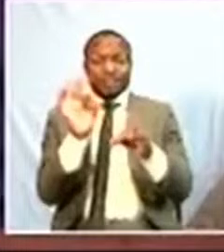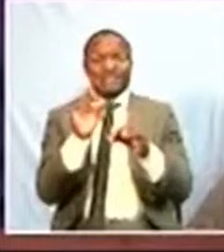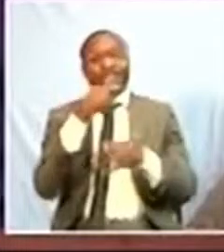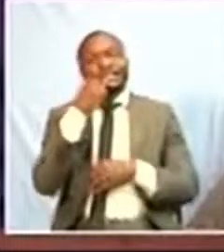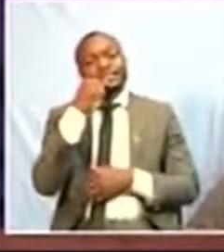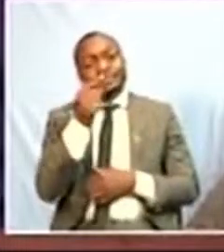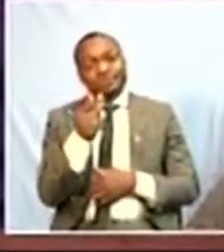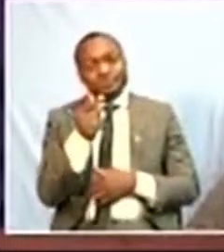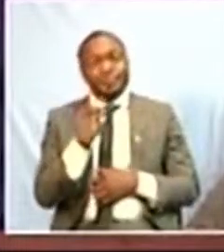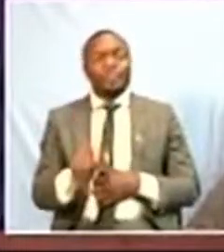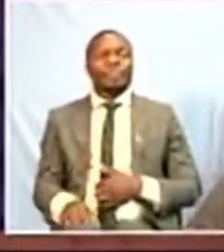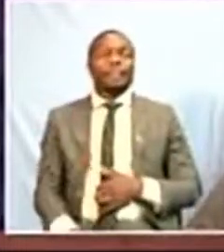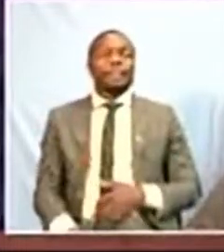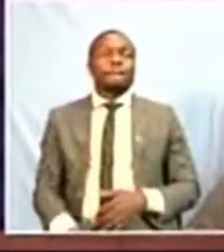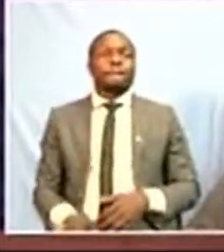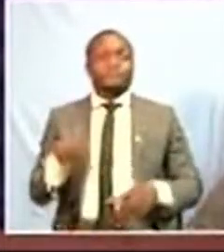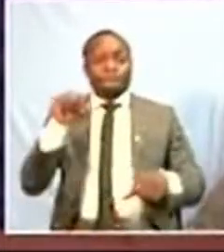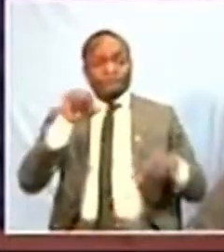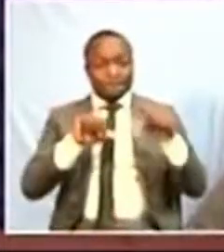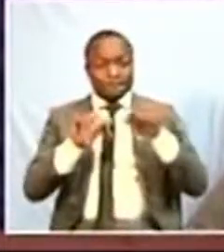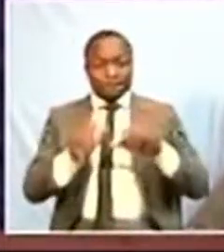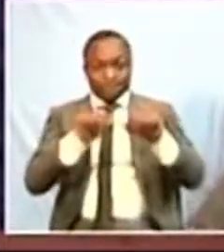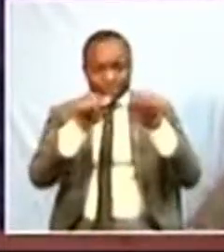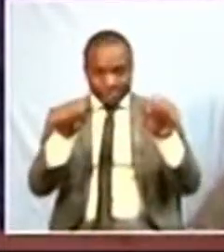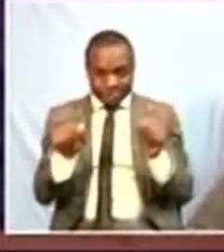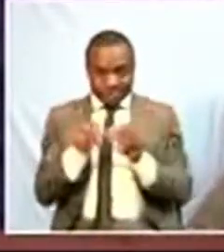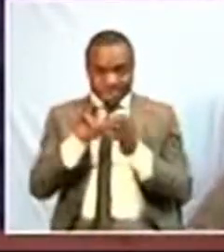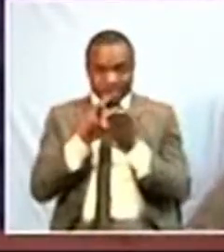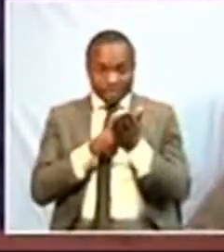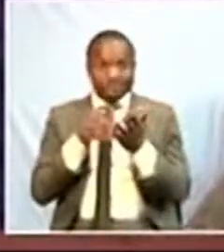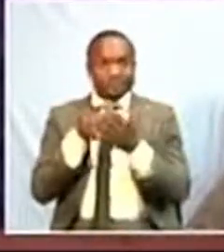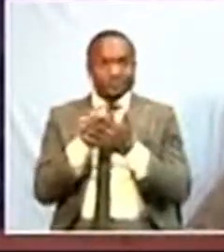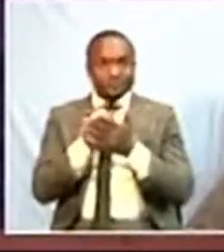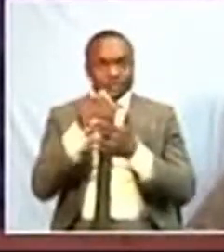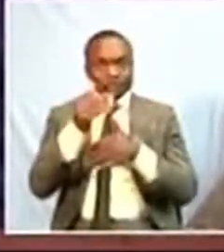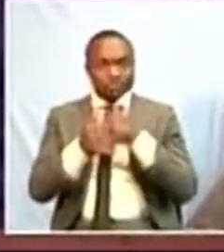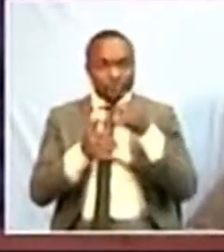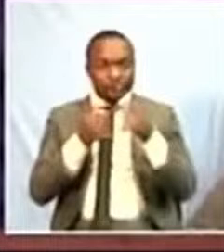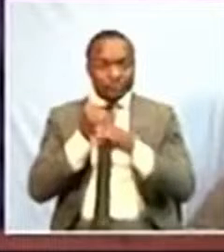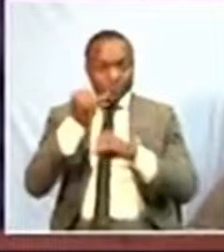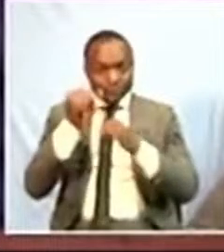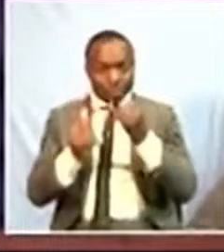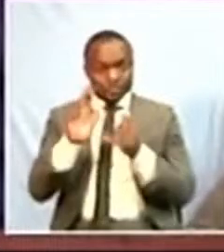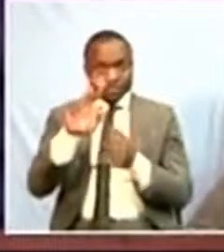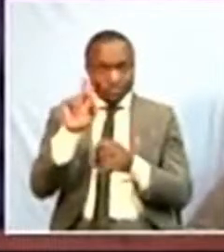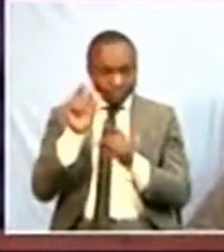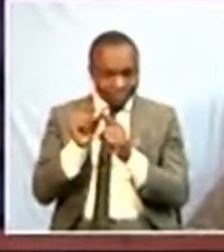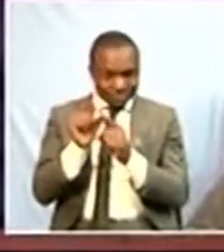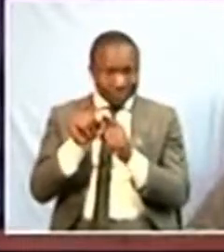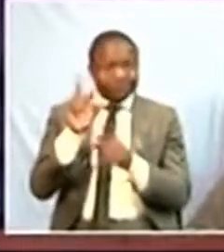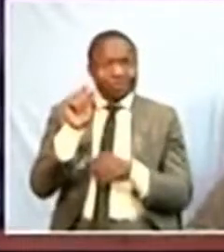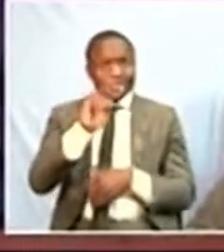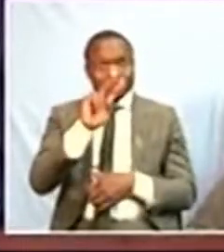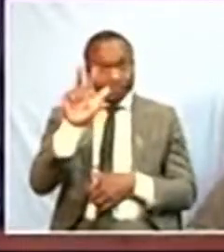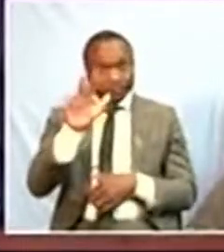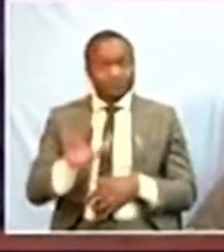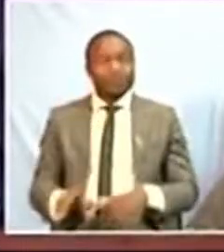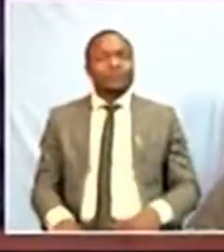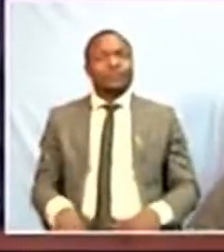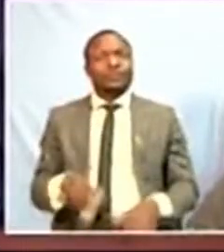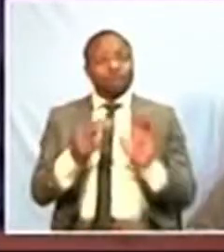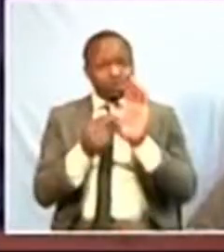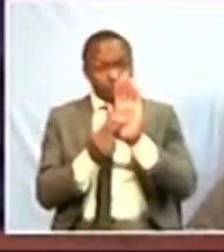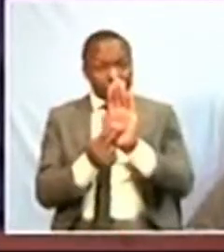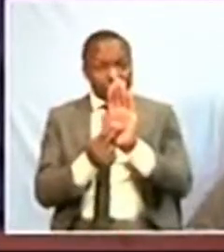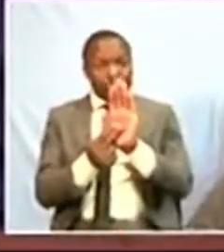say that the Auditor General's report for the financial year ended 31st December 2023